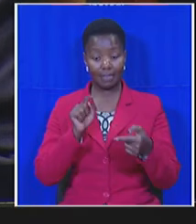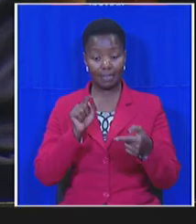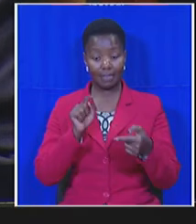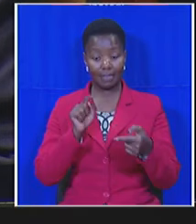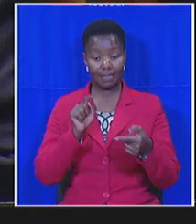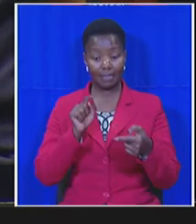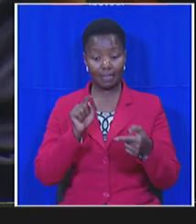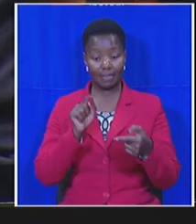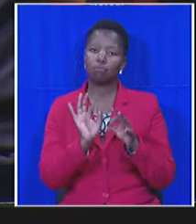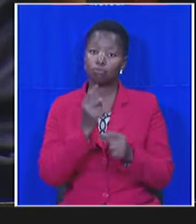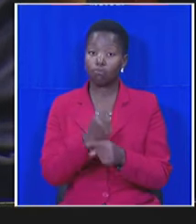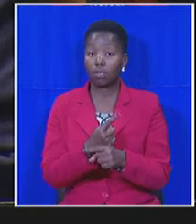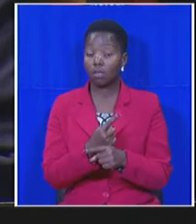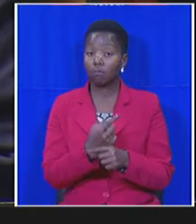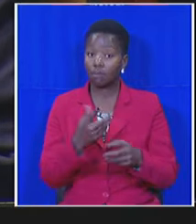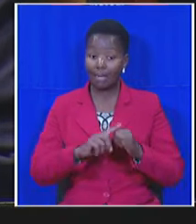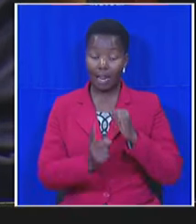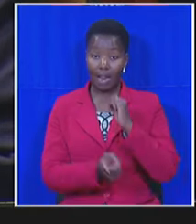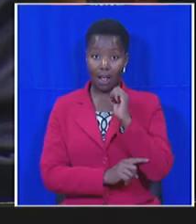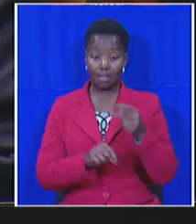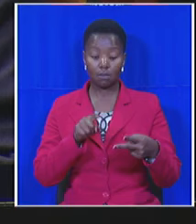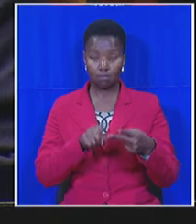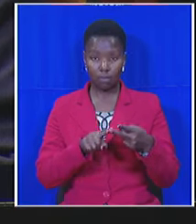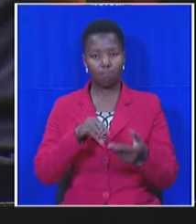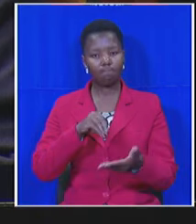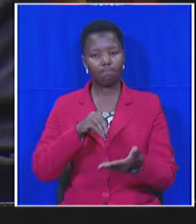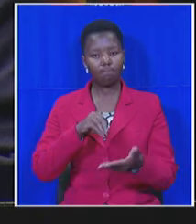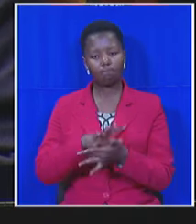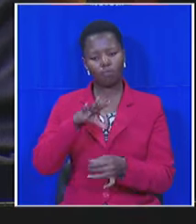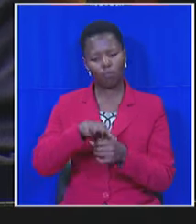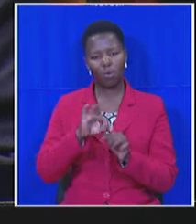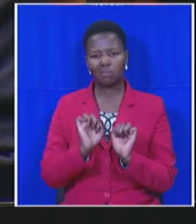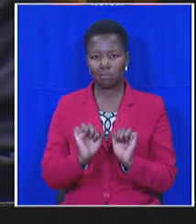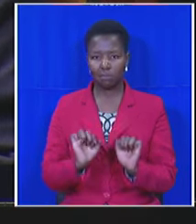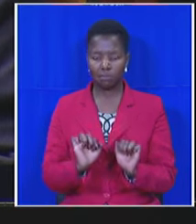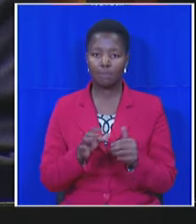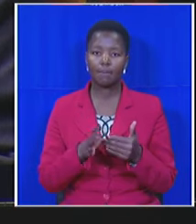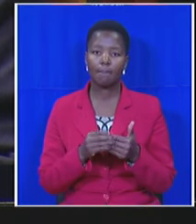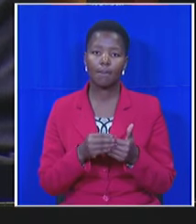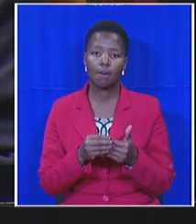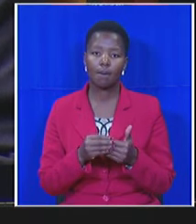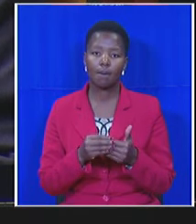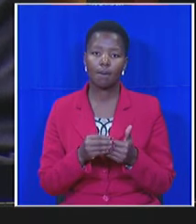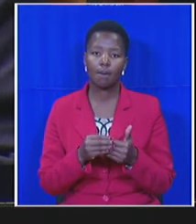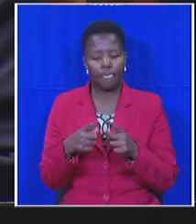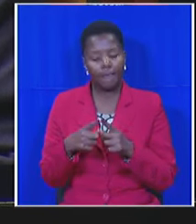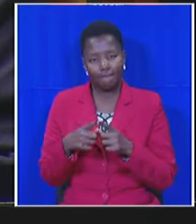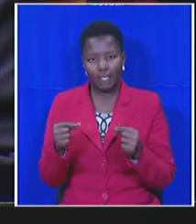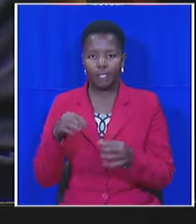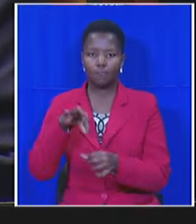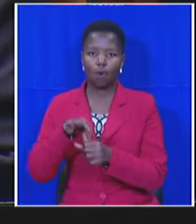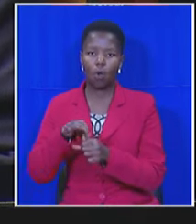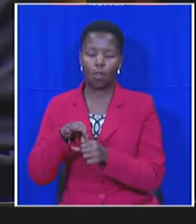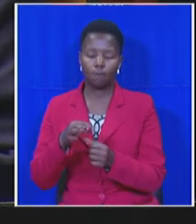the correct button. The last button pressed will be recorded as the member's vote when the voting session